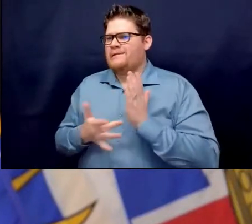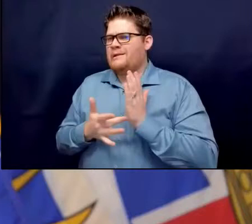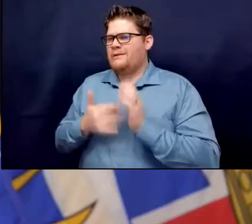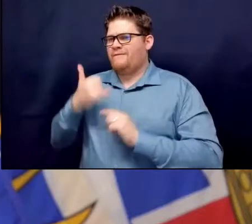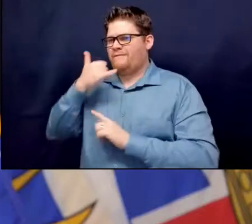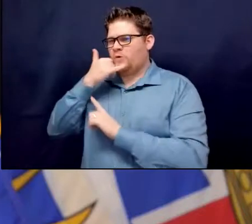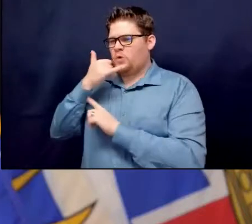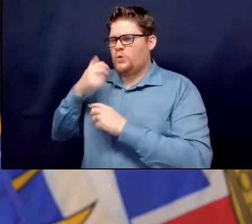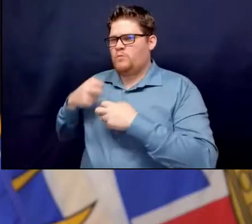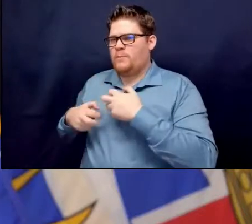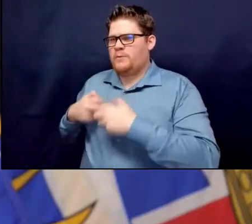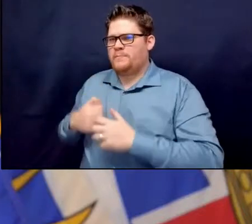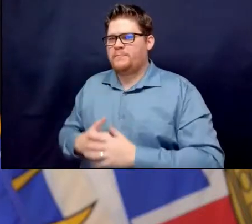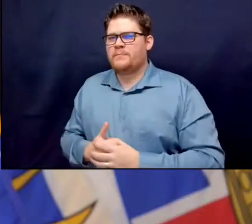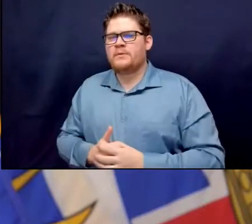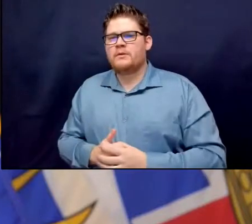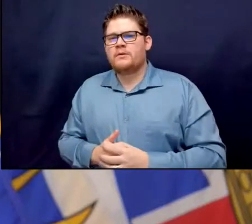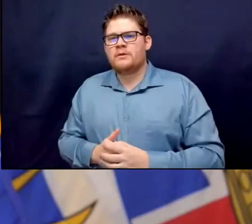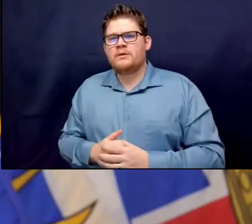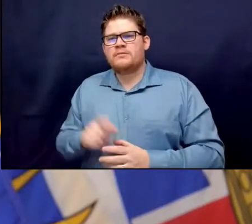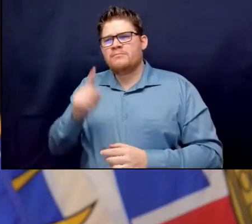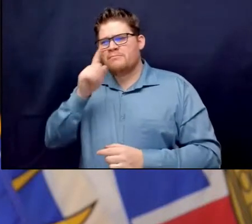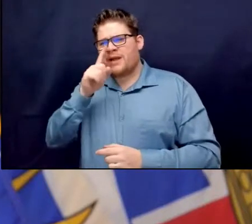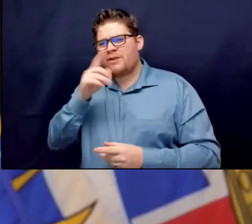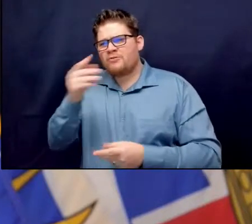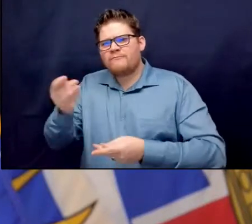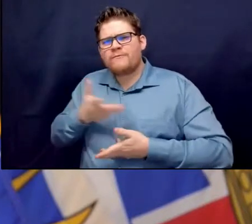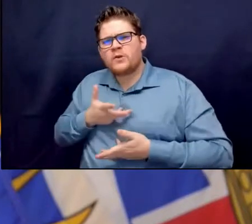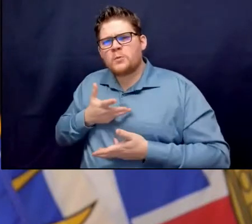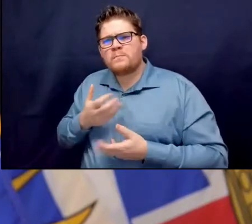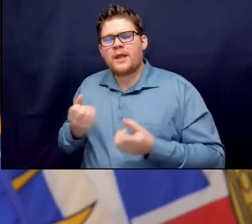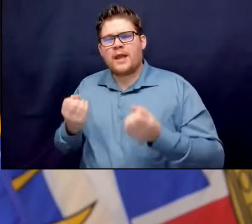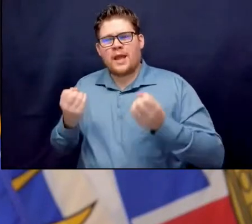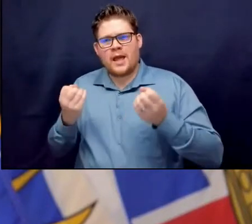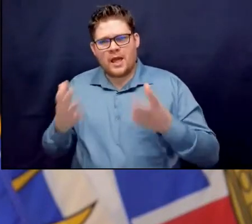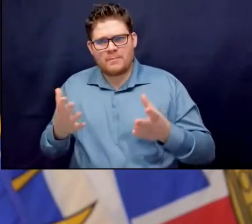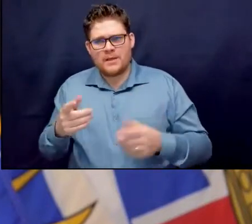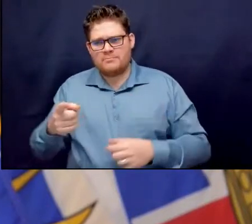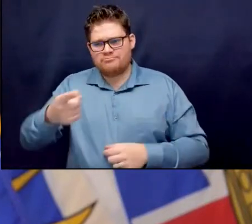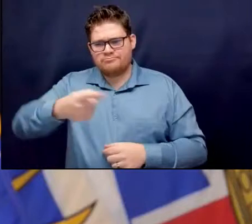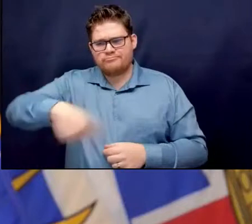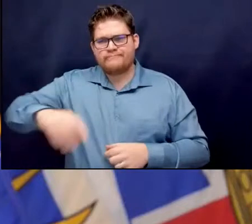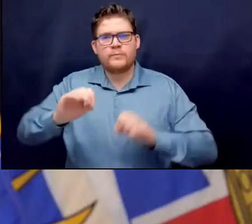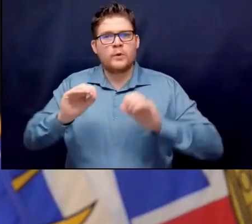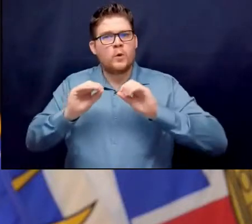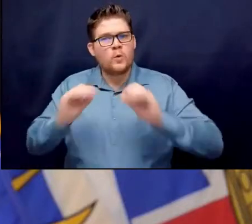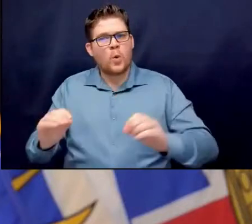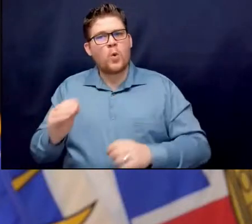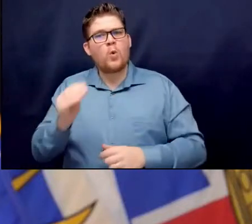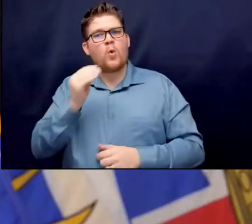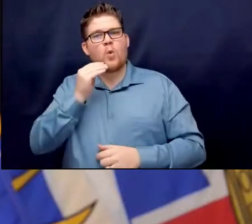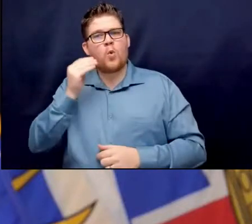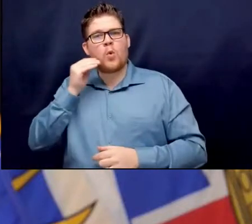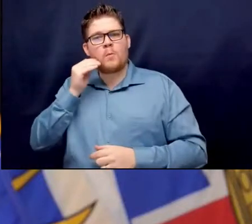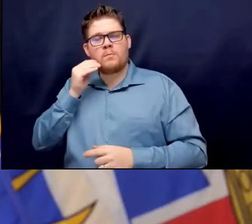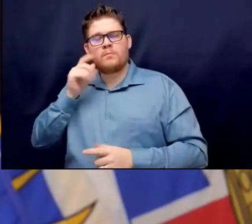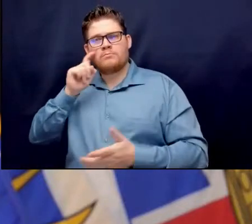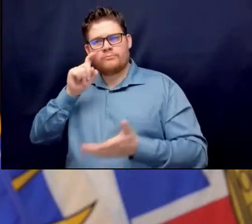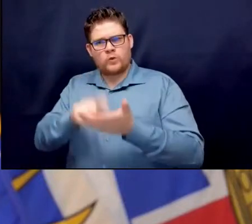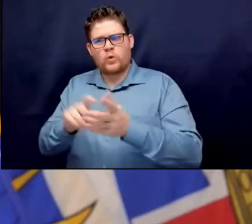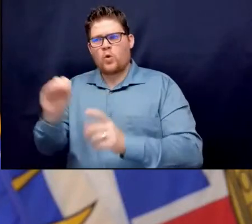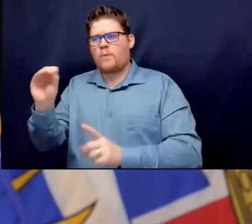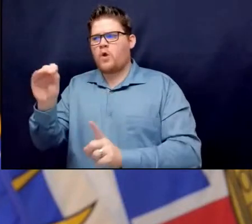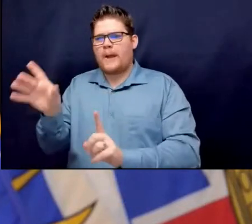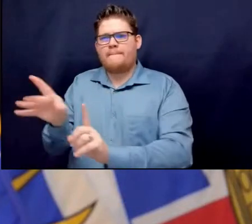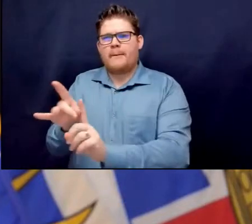I'm having a problem with my phone. I was wondering if you can tell me how many homeless people are affected by this